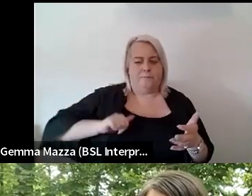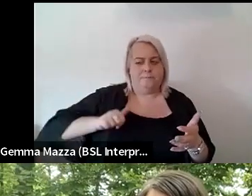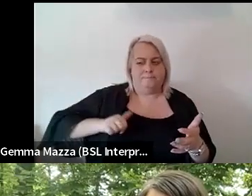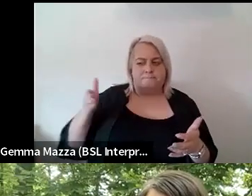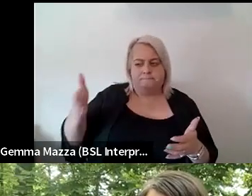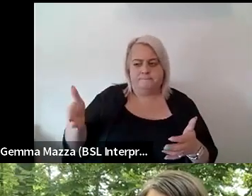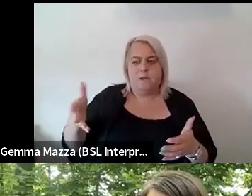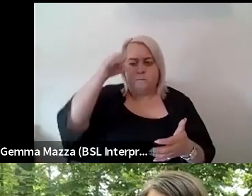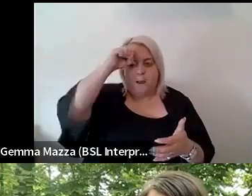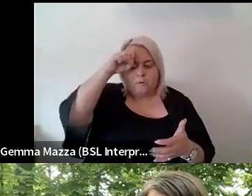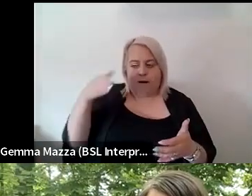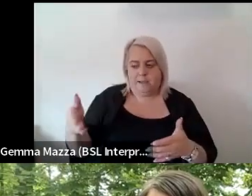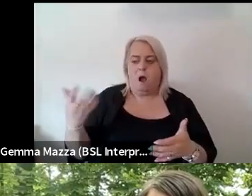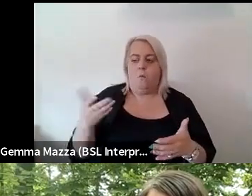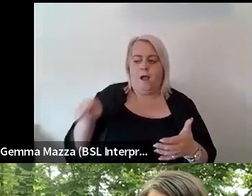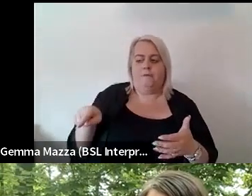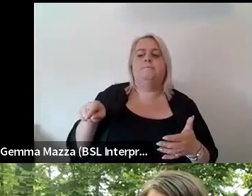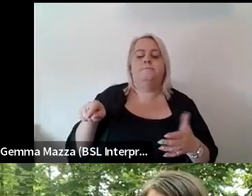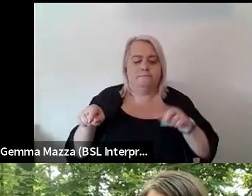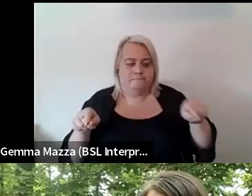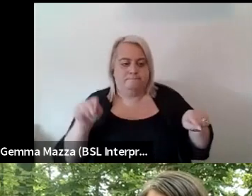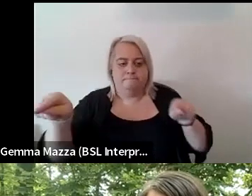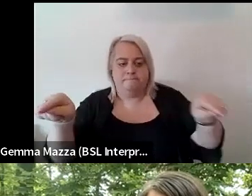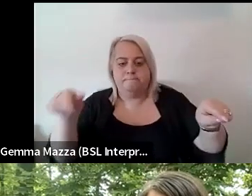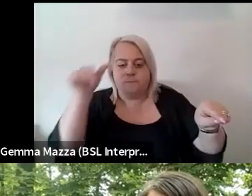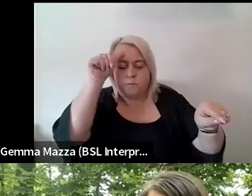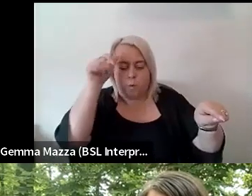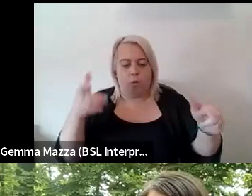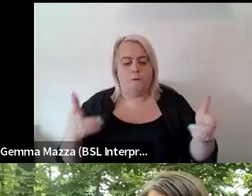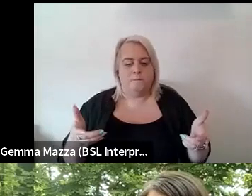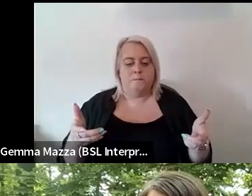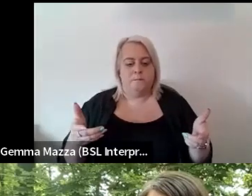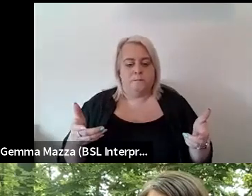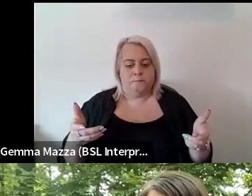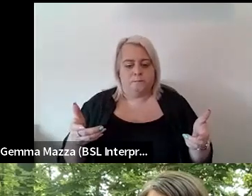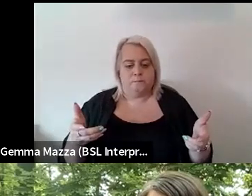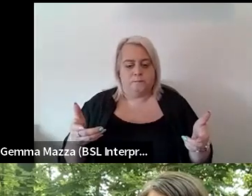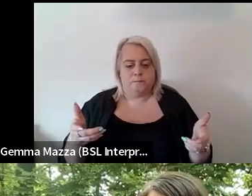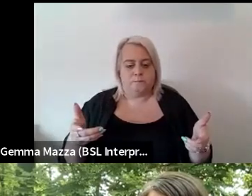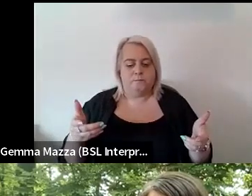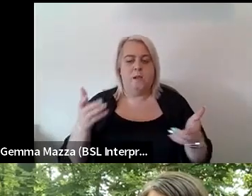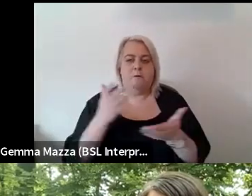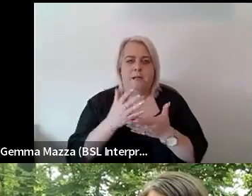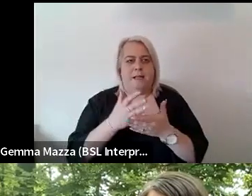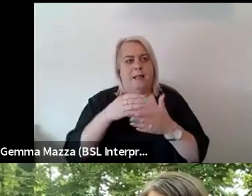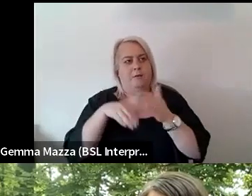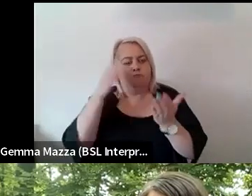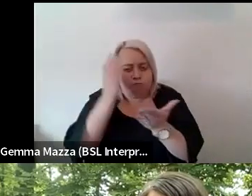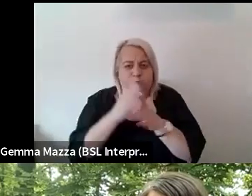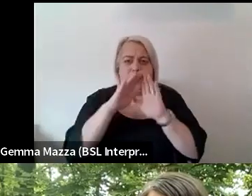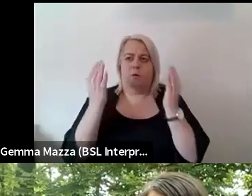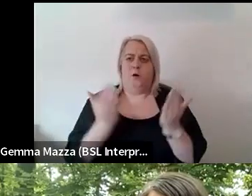head to know where the things are. Now in the digital world, I kind of operate the same thing. So I go to a